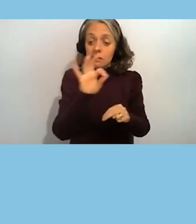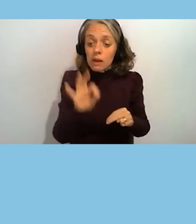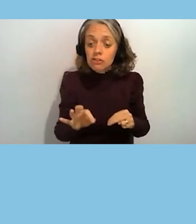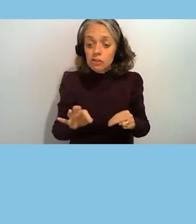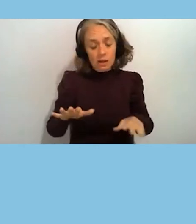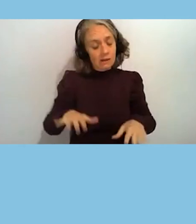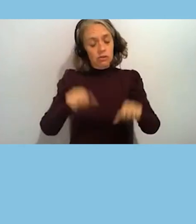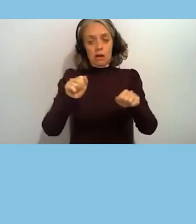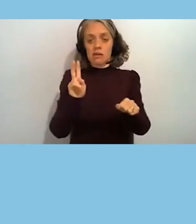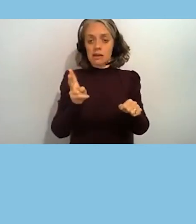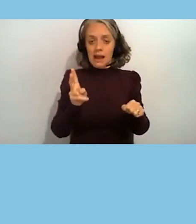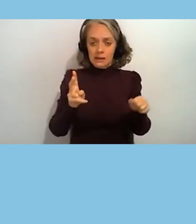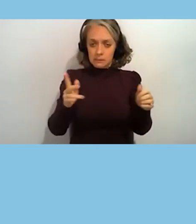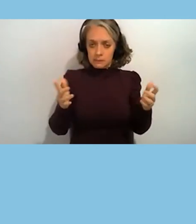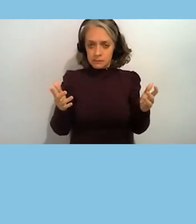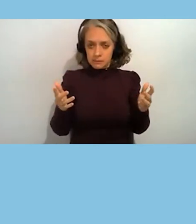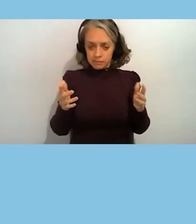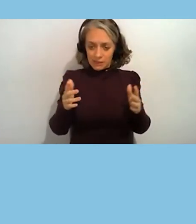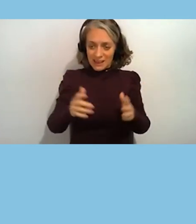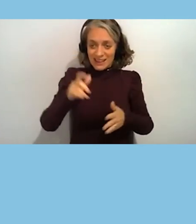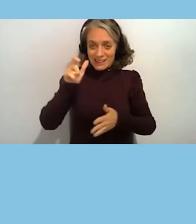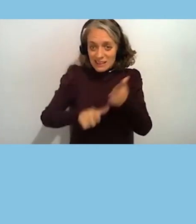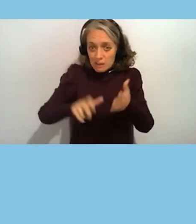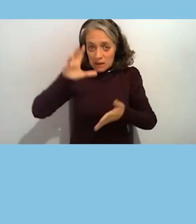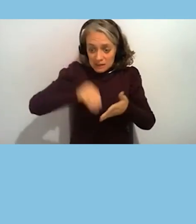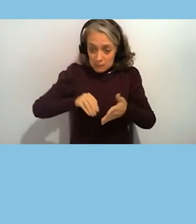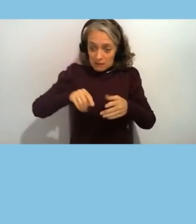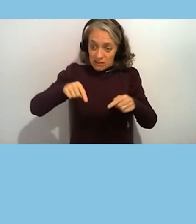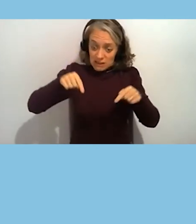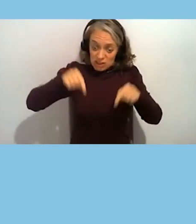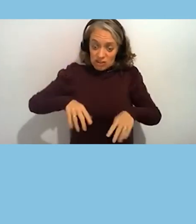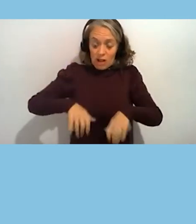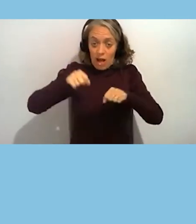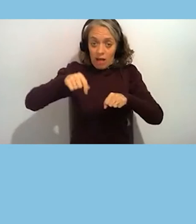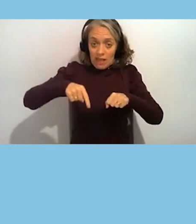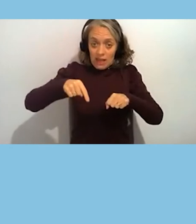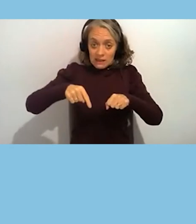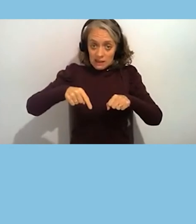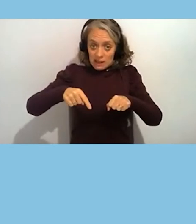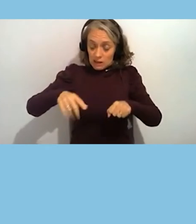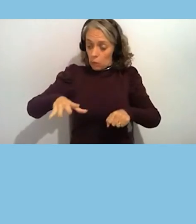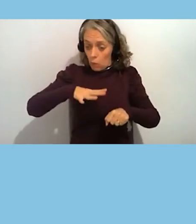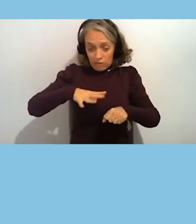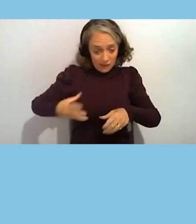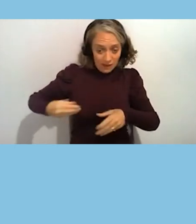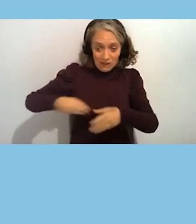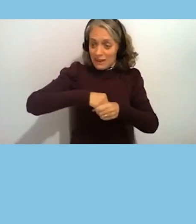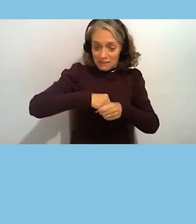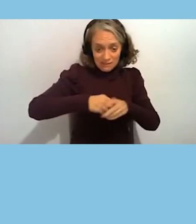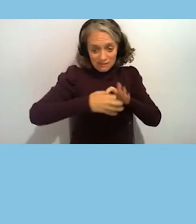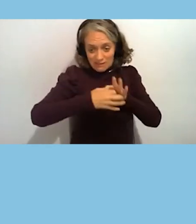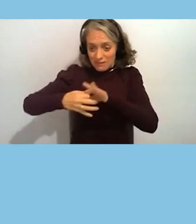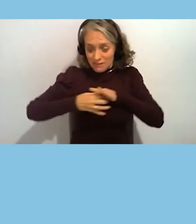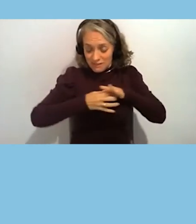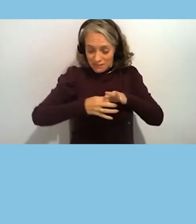Imagining disability experience as a starting point for creation, as already part of the house of our living relations, is